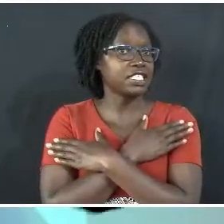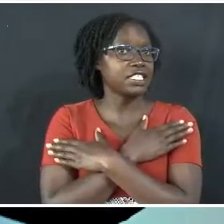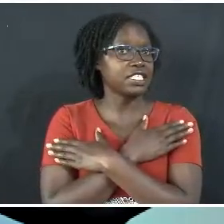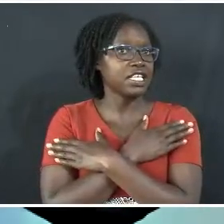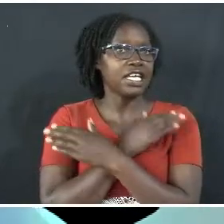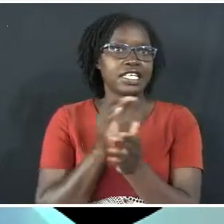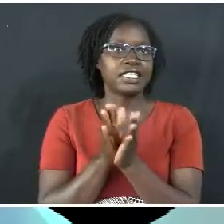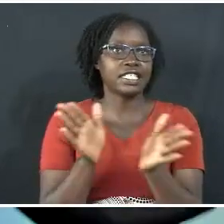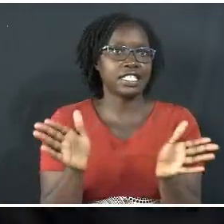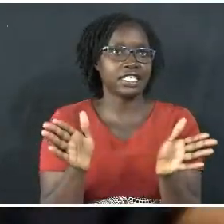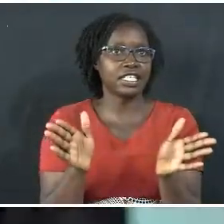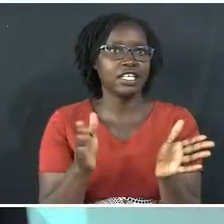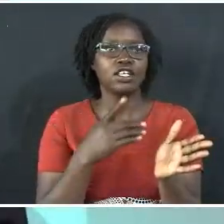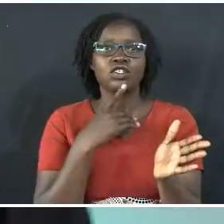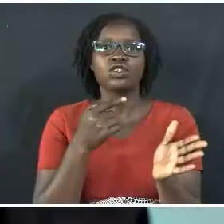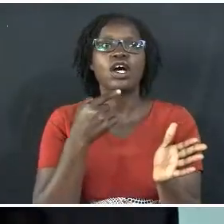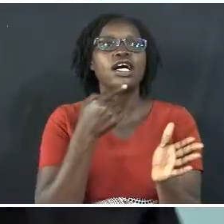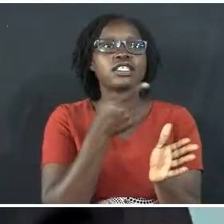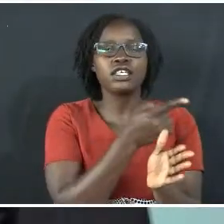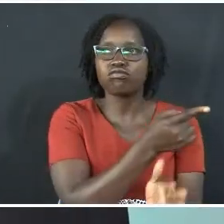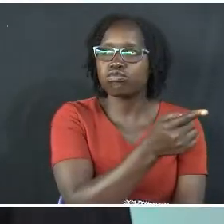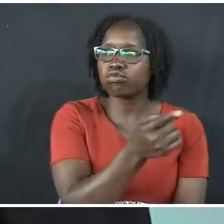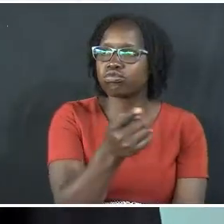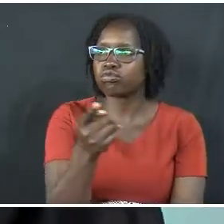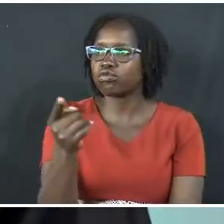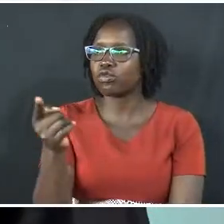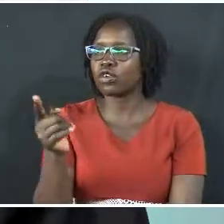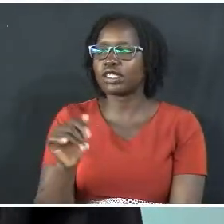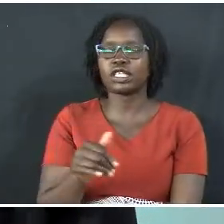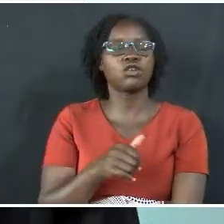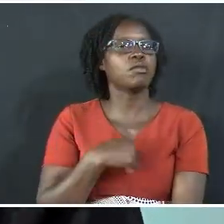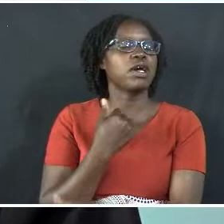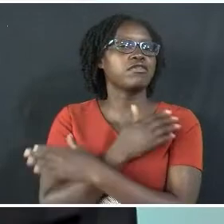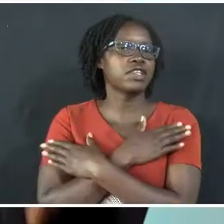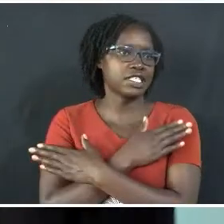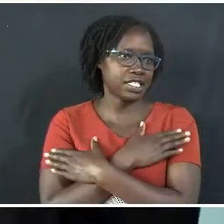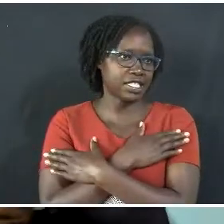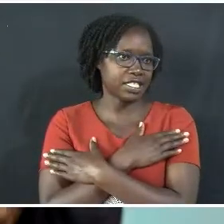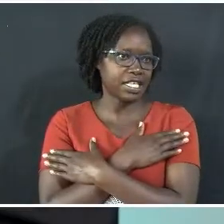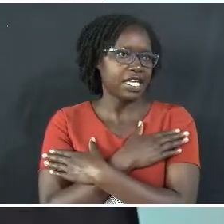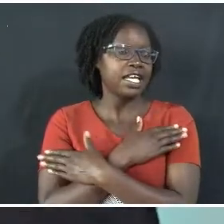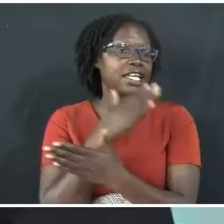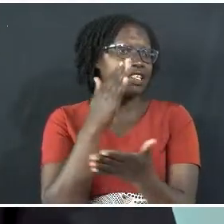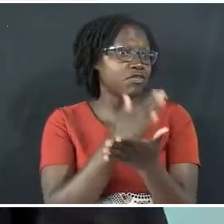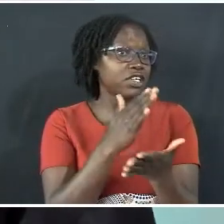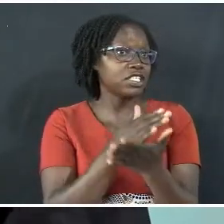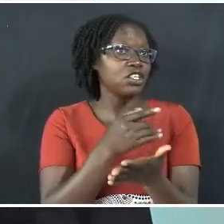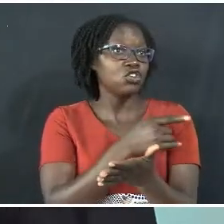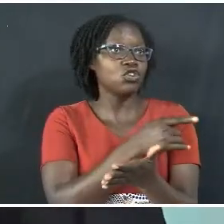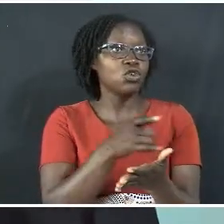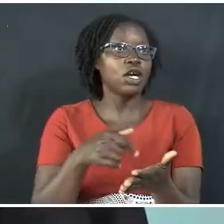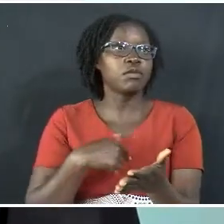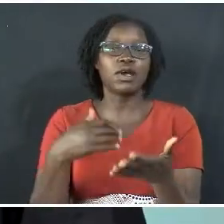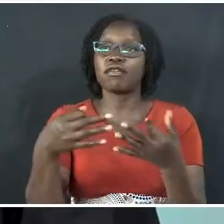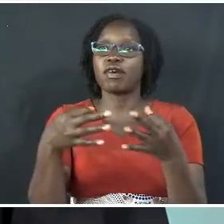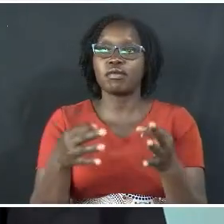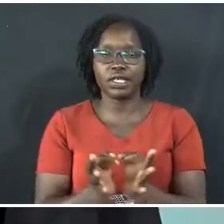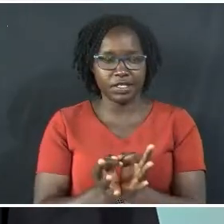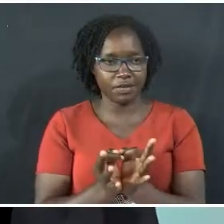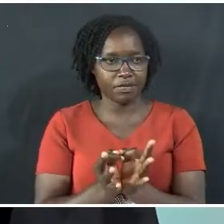eternally. So I want to tell all of you that you are my friends. In fact, you are my family.